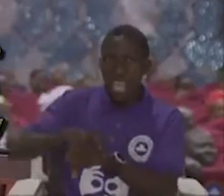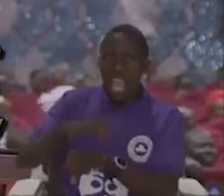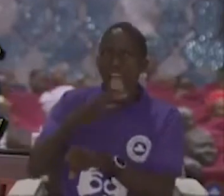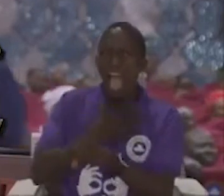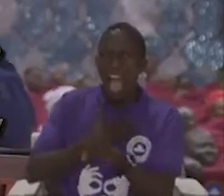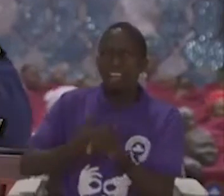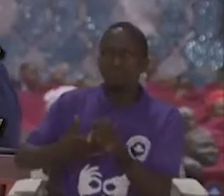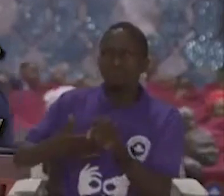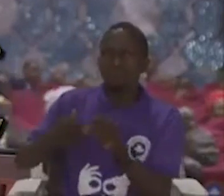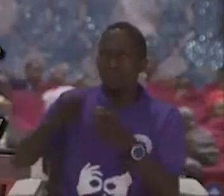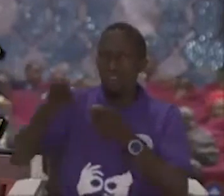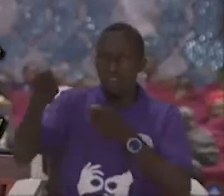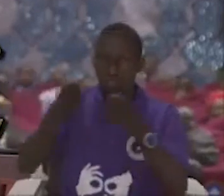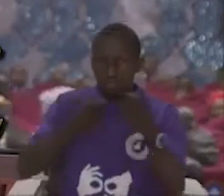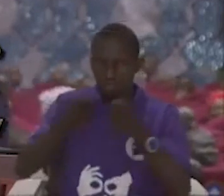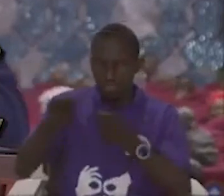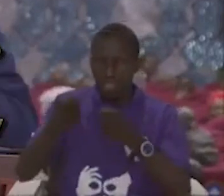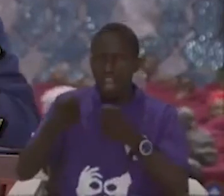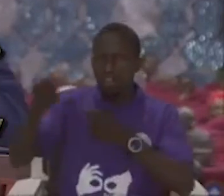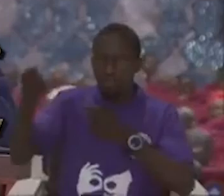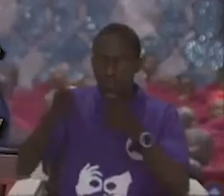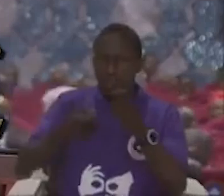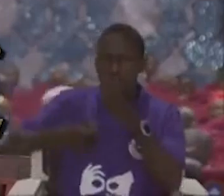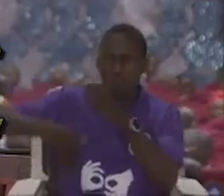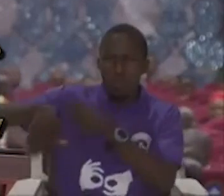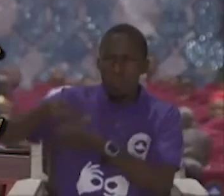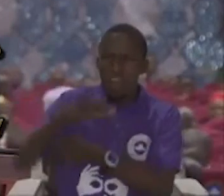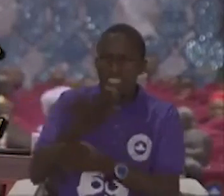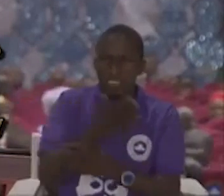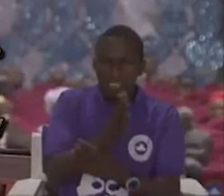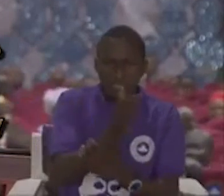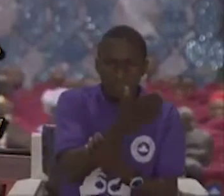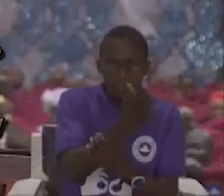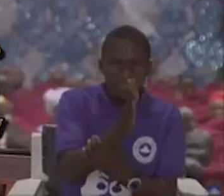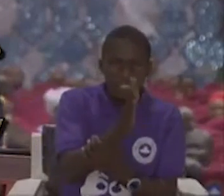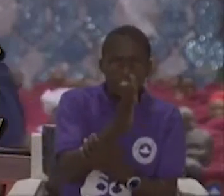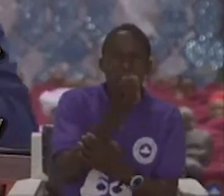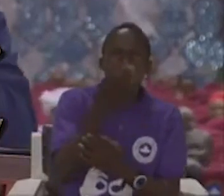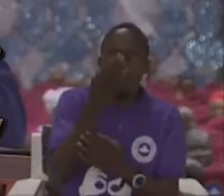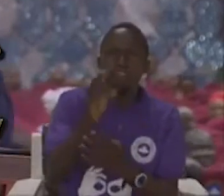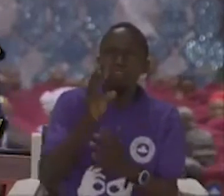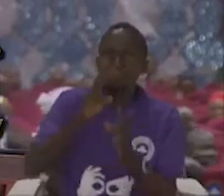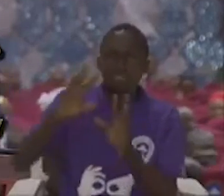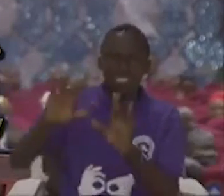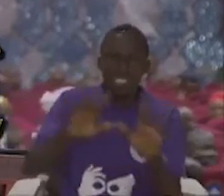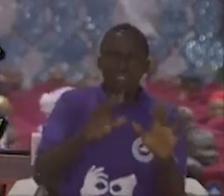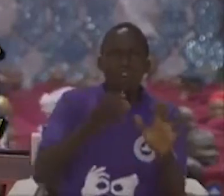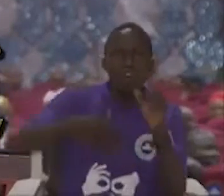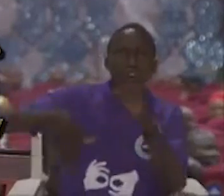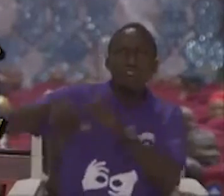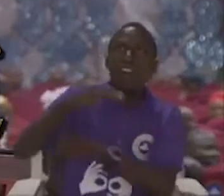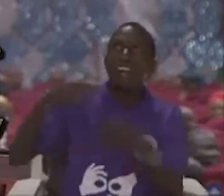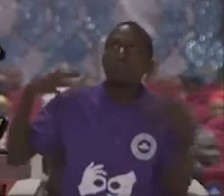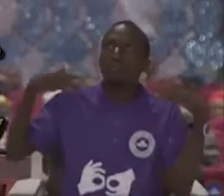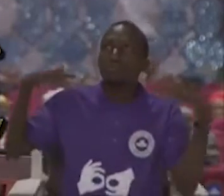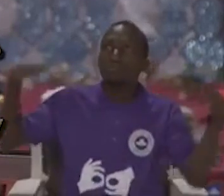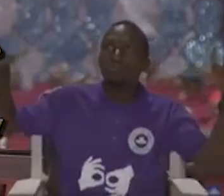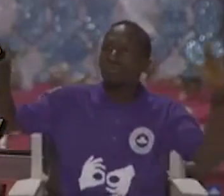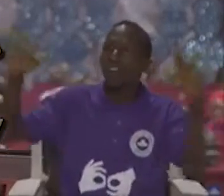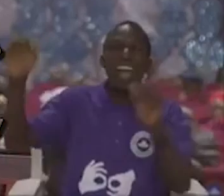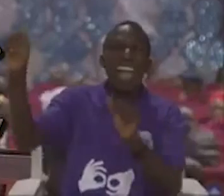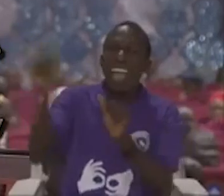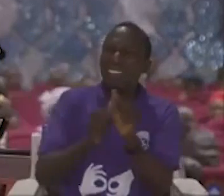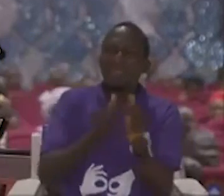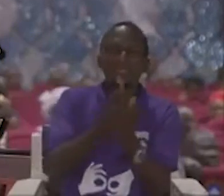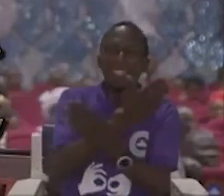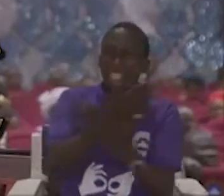it. Have dominion over the fish of the sea, over the birds of the air, and over every living thing that